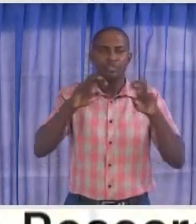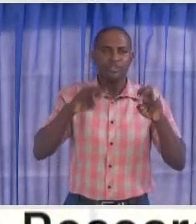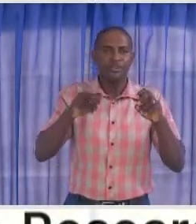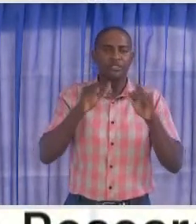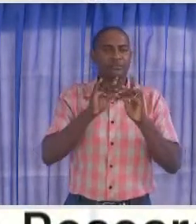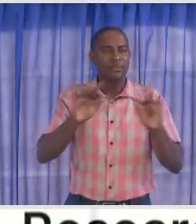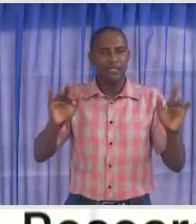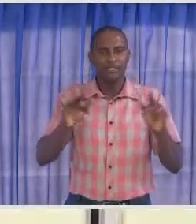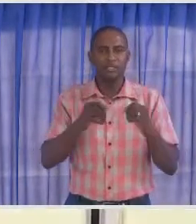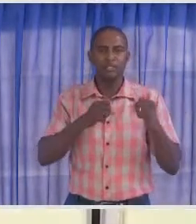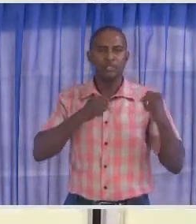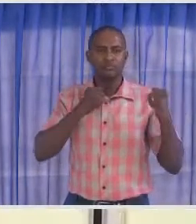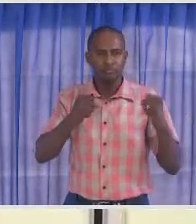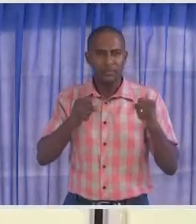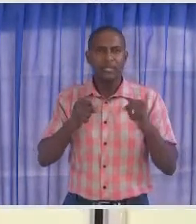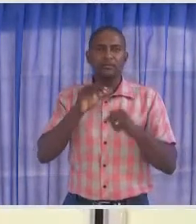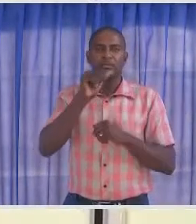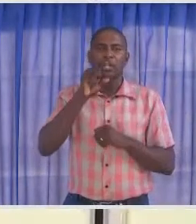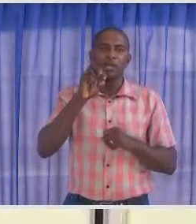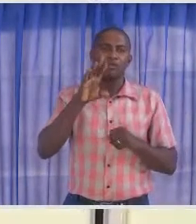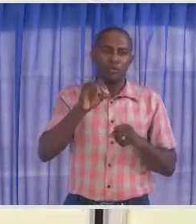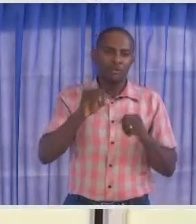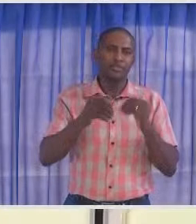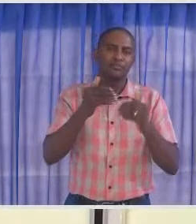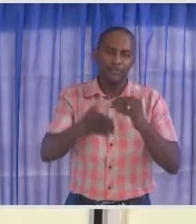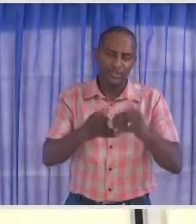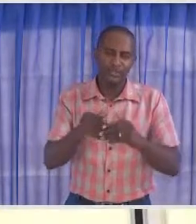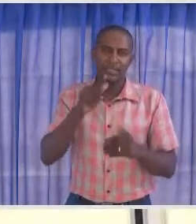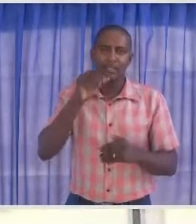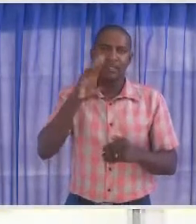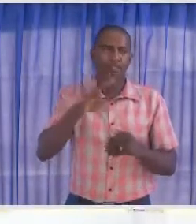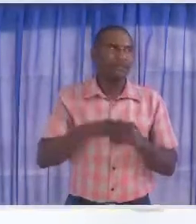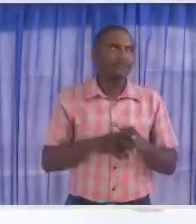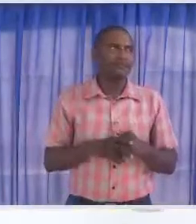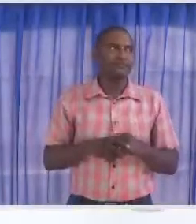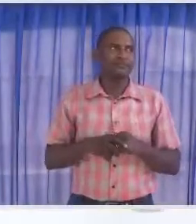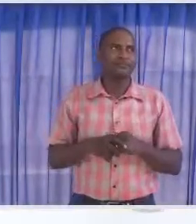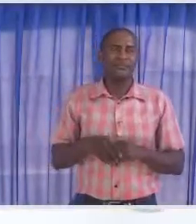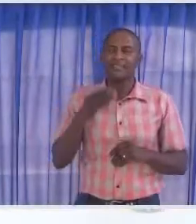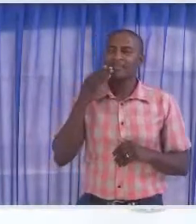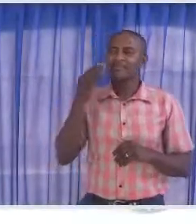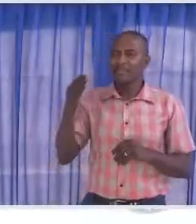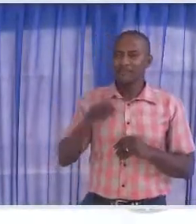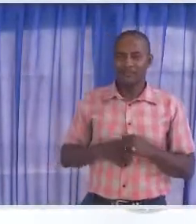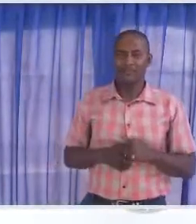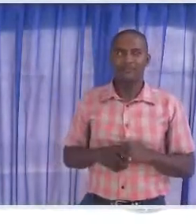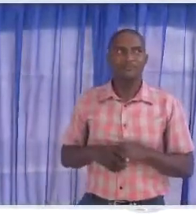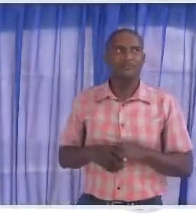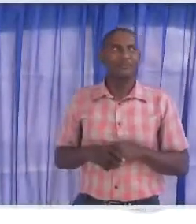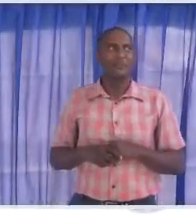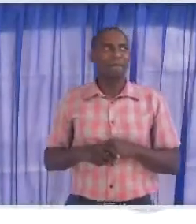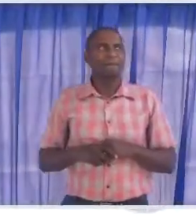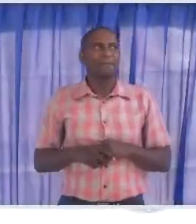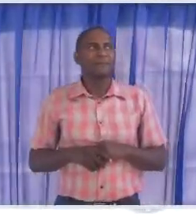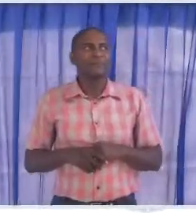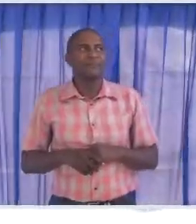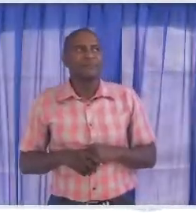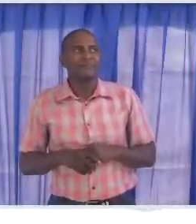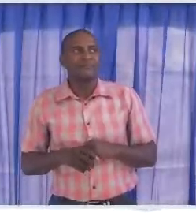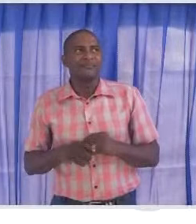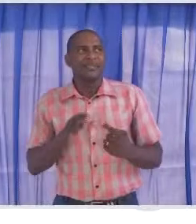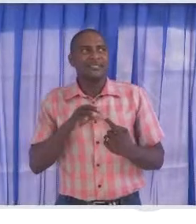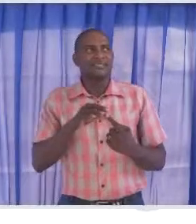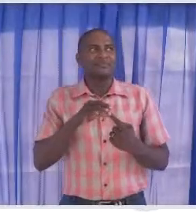sustainable agricultural sector. Thank you. Colleague Minister, Minister of Education,